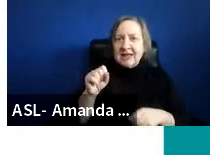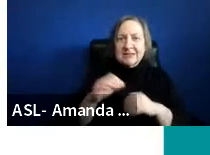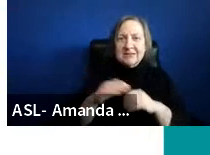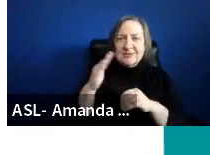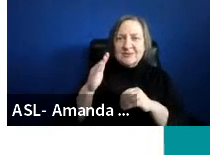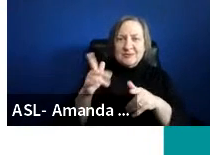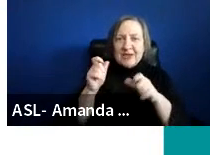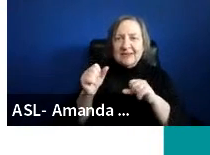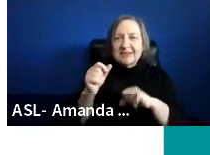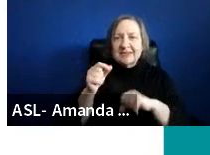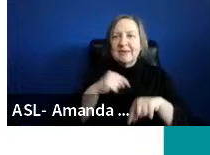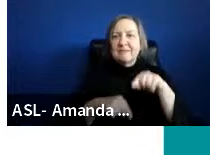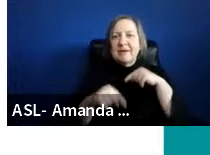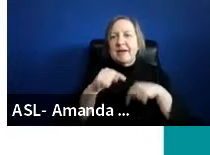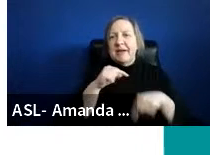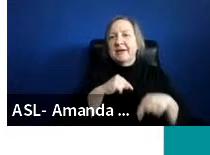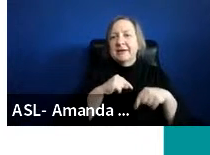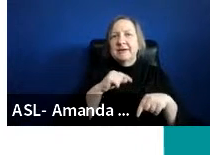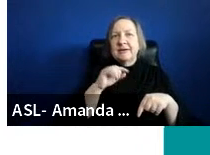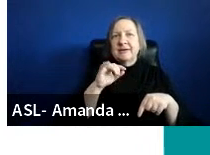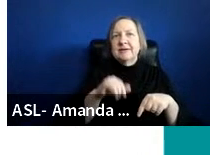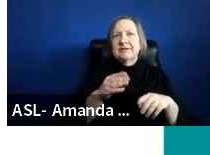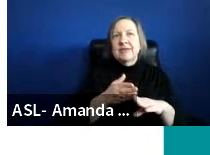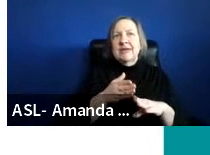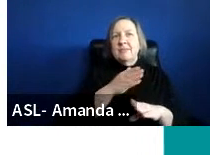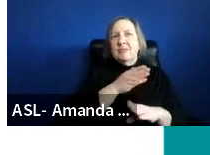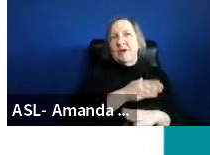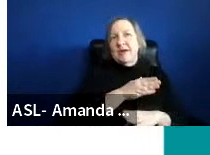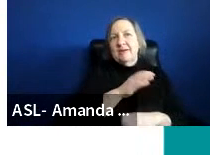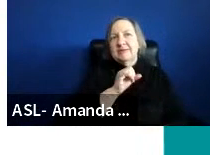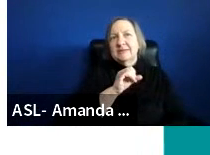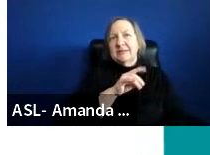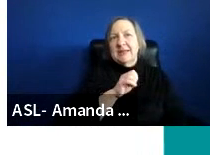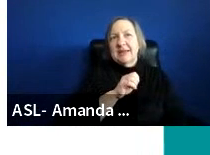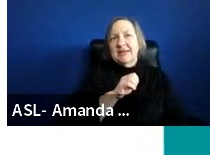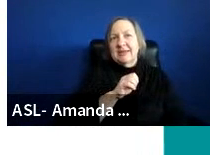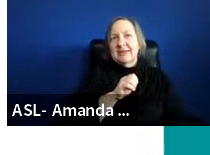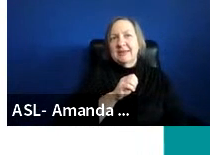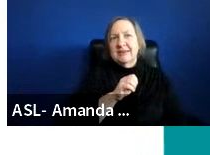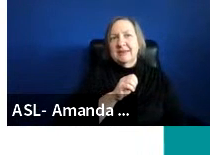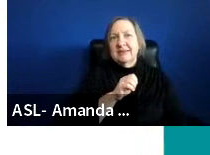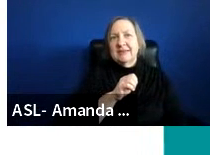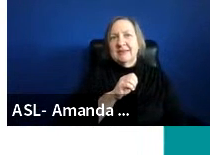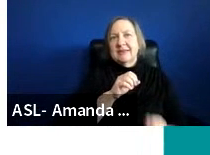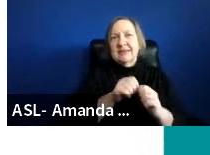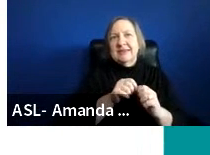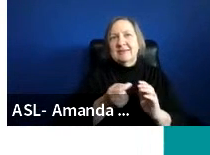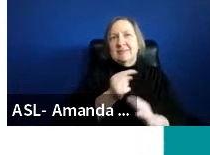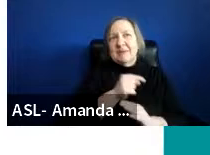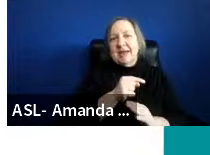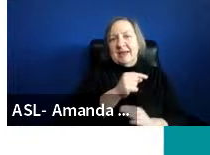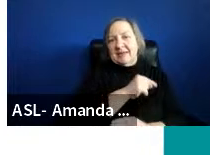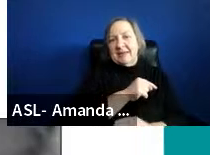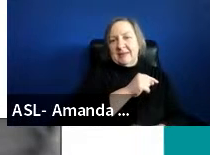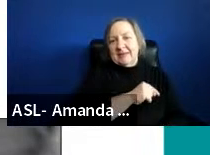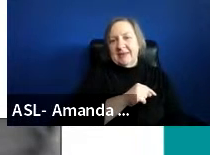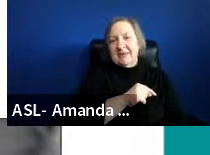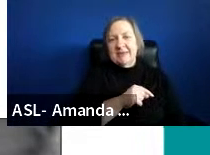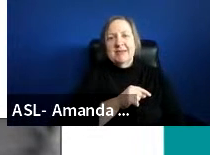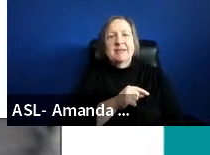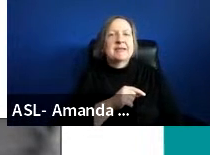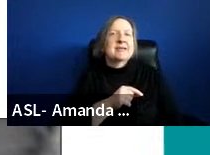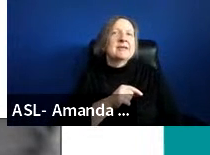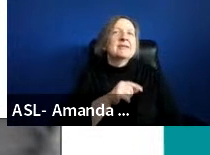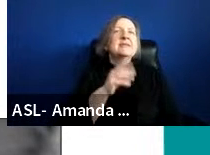If we can go back to that prior slide here. So keep going back. We could go to,